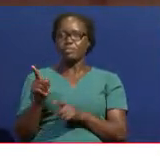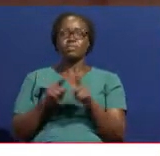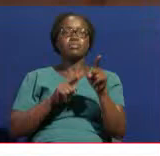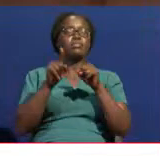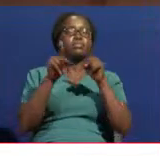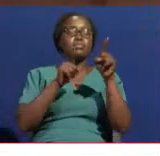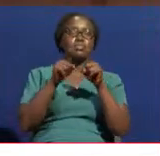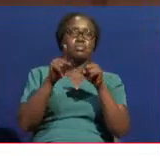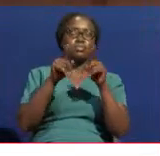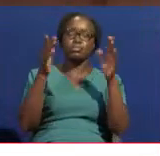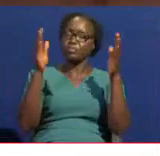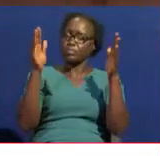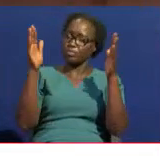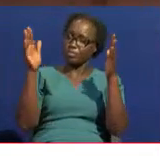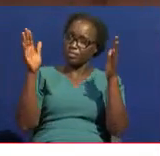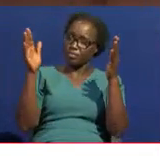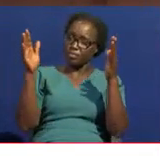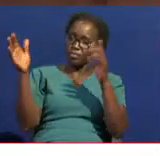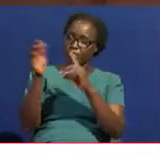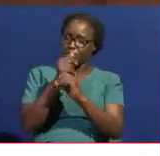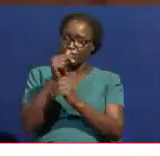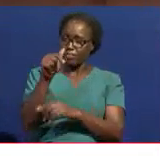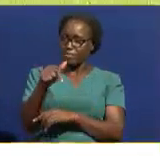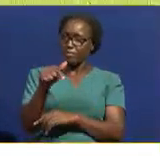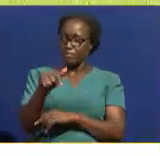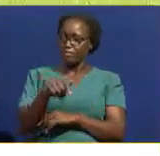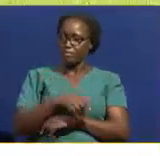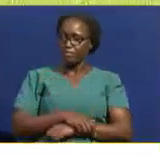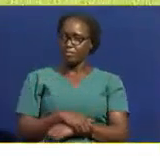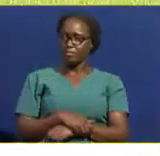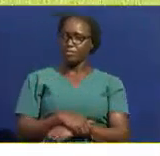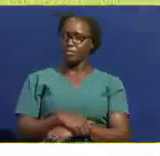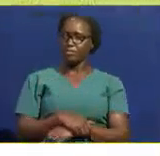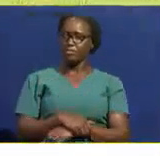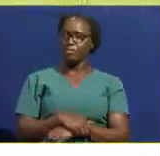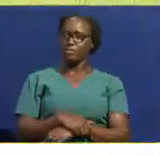travel, congratulations for achieving this feat.